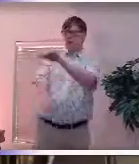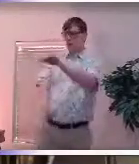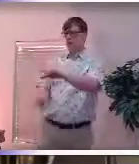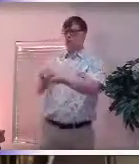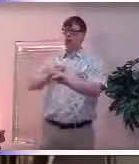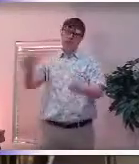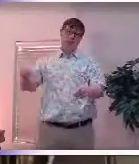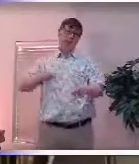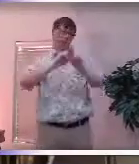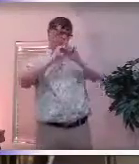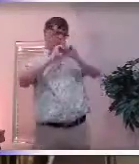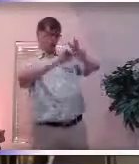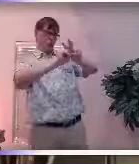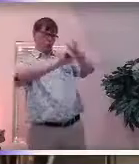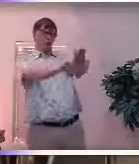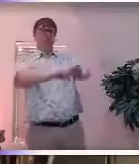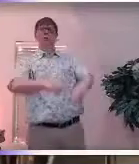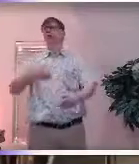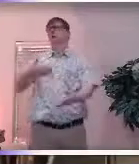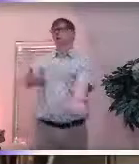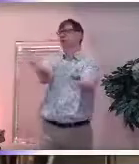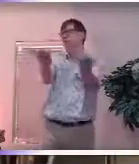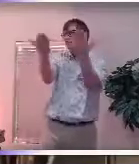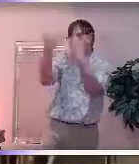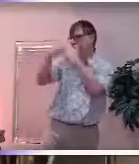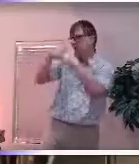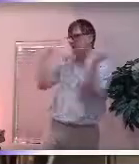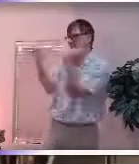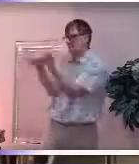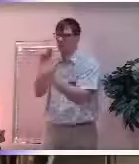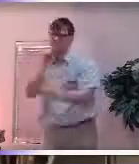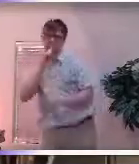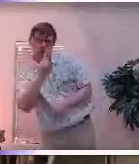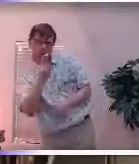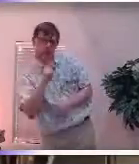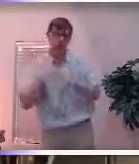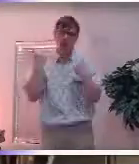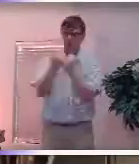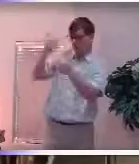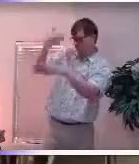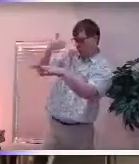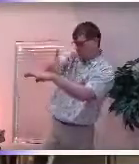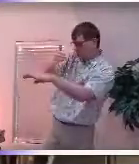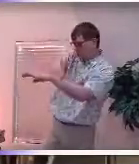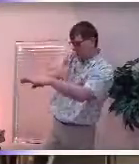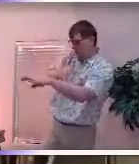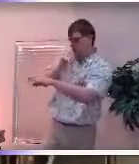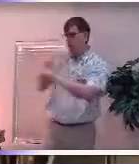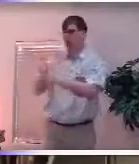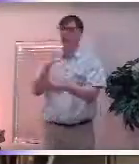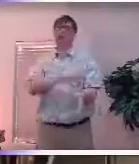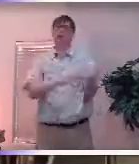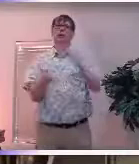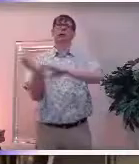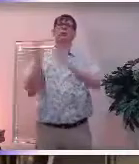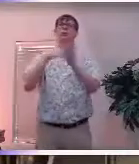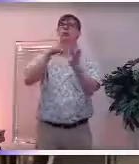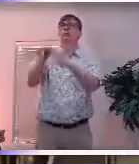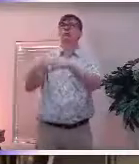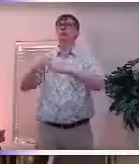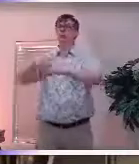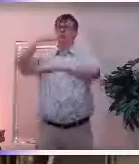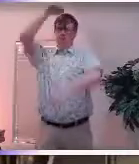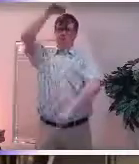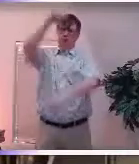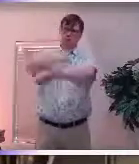foreign invader leads to a whole sequence of precise set of chemical reactions that defeat